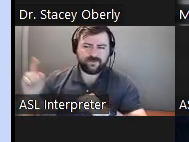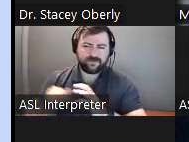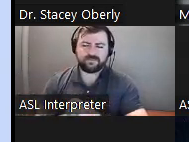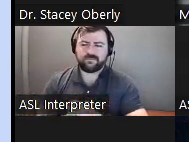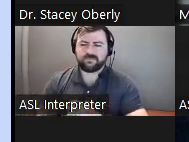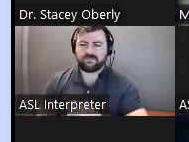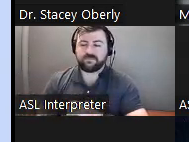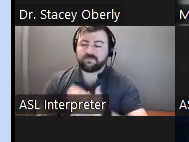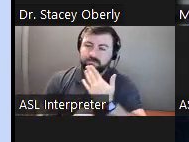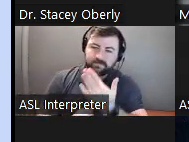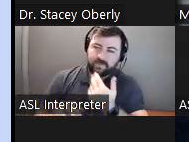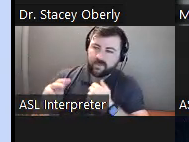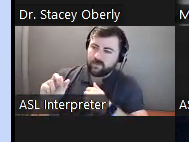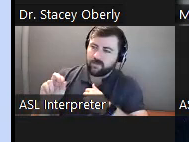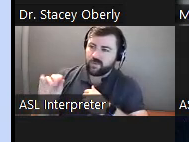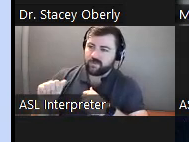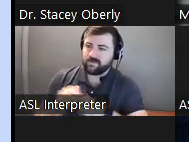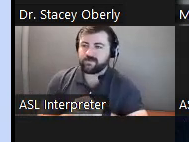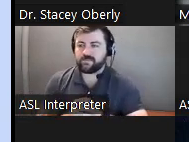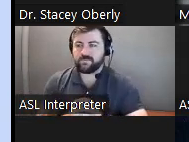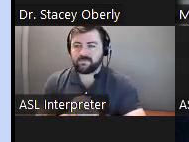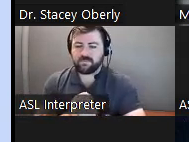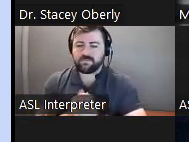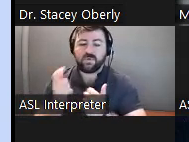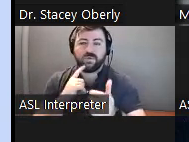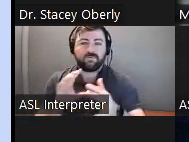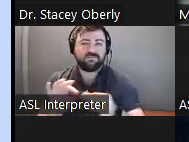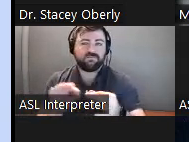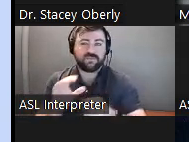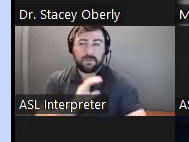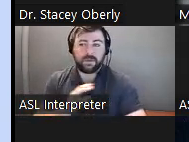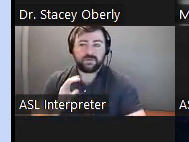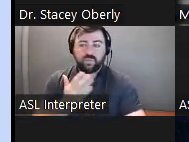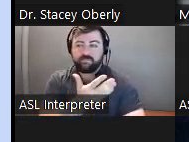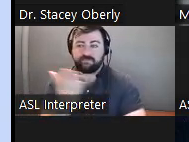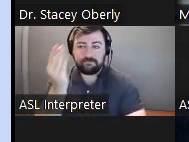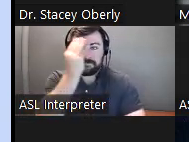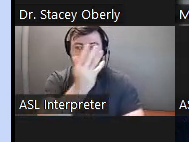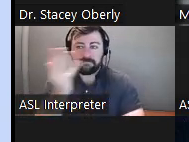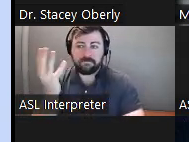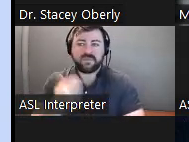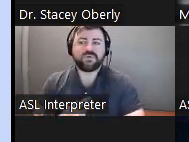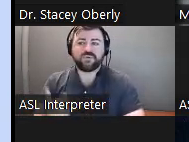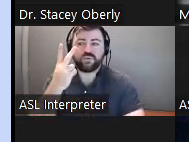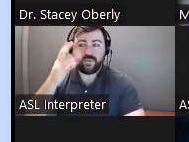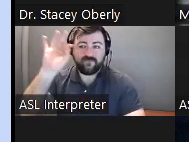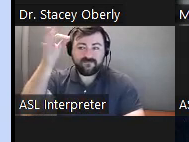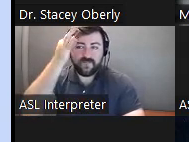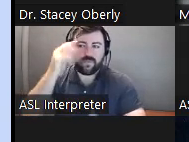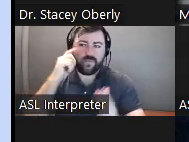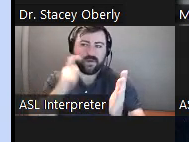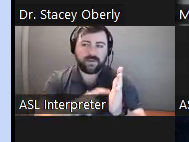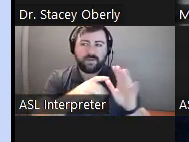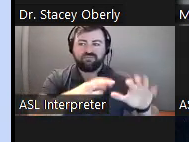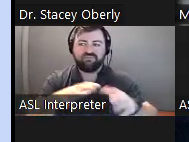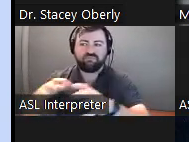Thank you, Marina. I just wanted to let the council know that there are 2 federally recognized tribes in